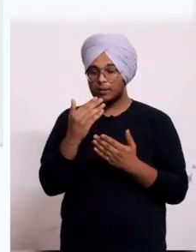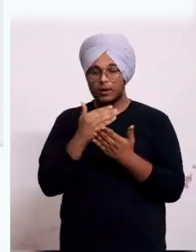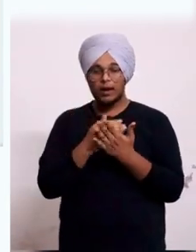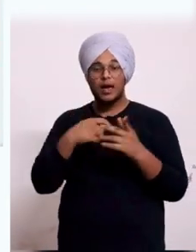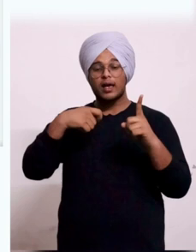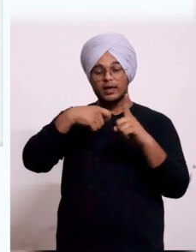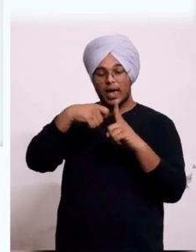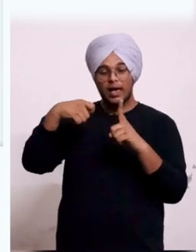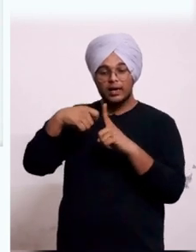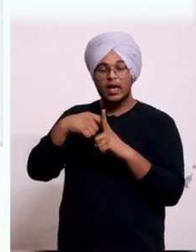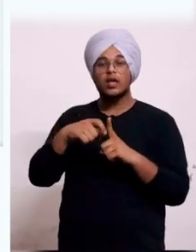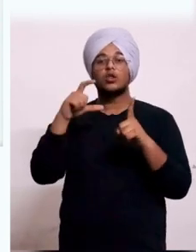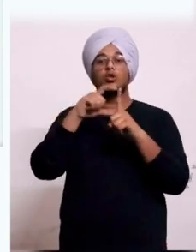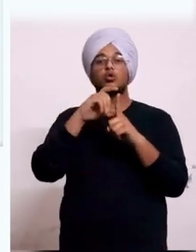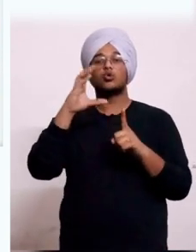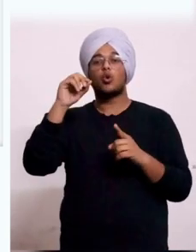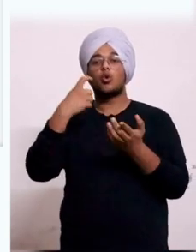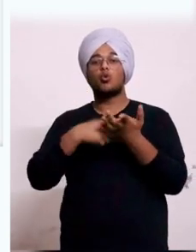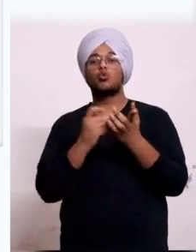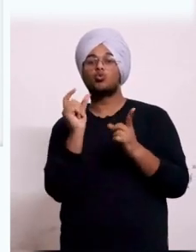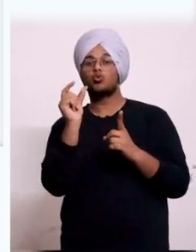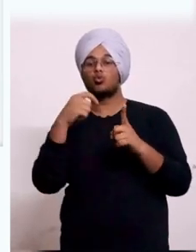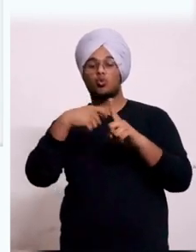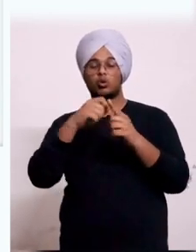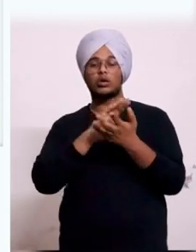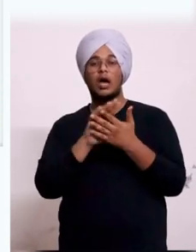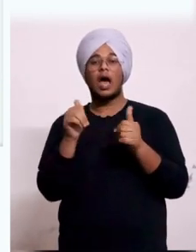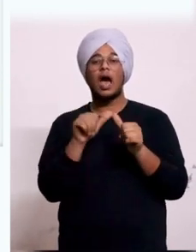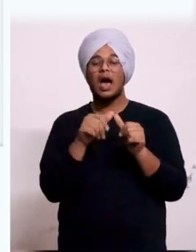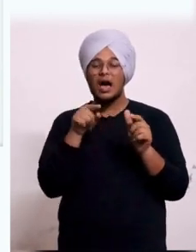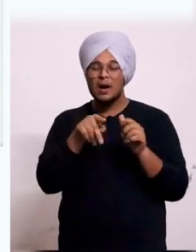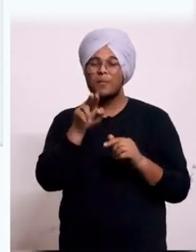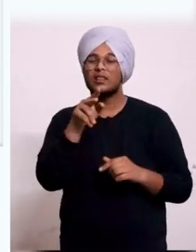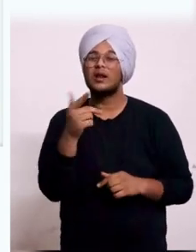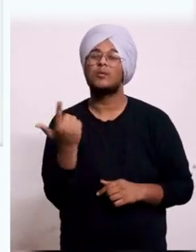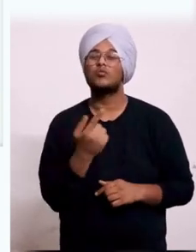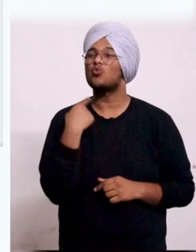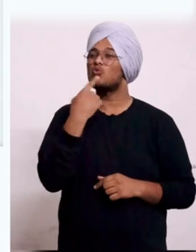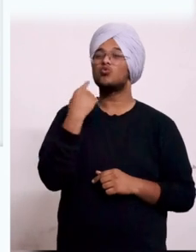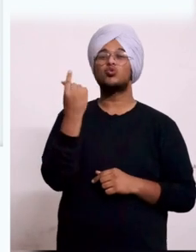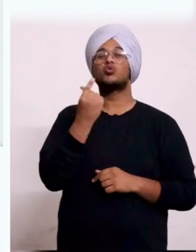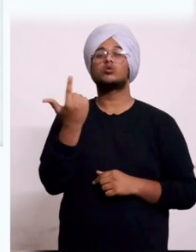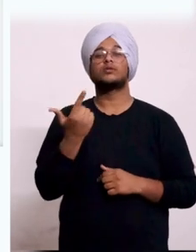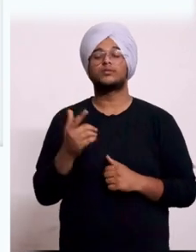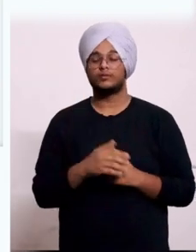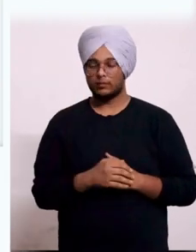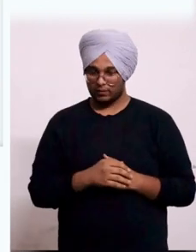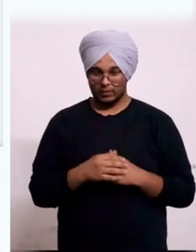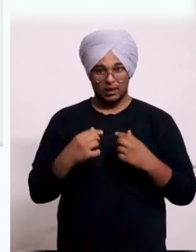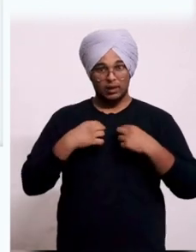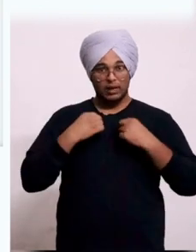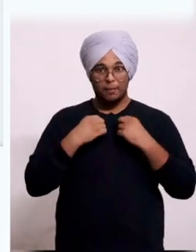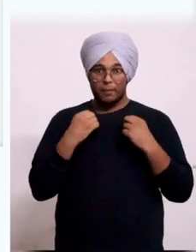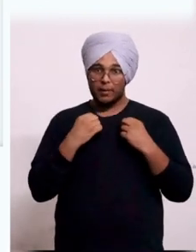the purpose of the Kalamkari Dorukha. What was it used for? Who might have used it?